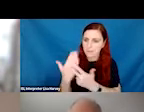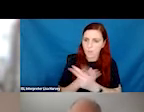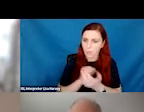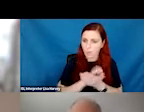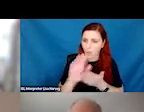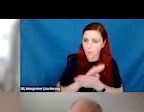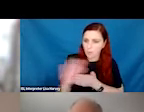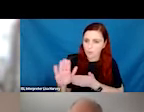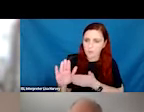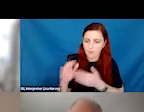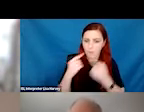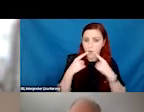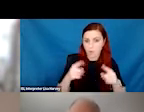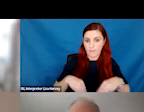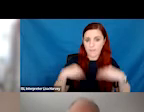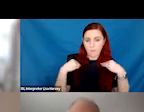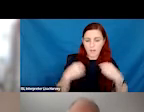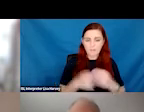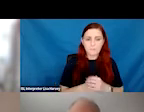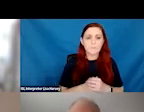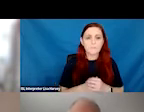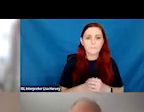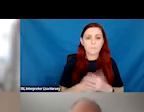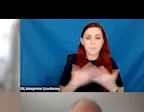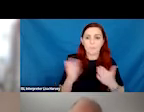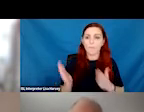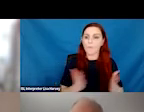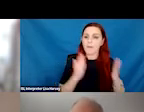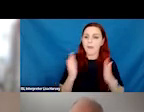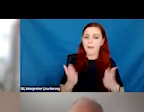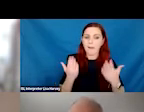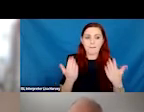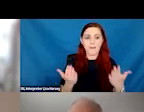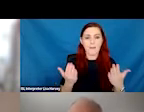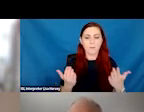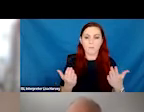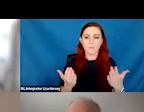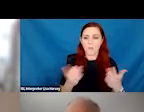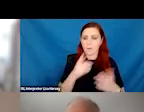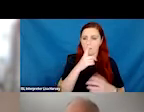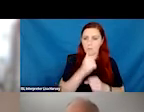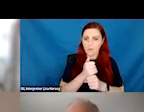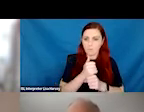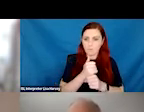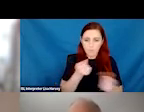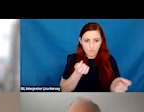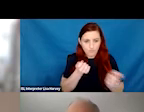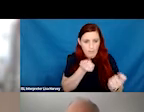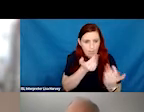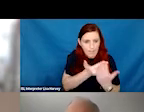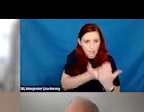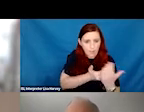published and we're launching here today. So moving on to, I suppose, looking at the regulatory